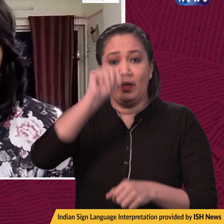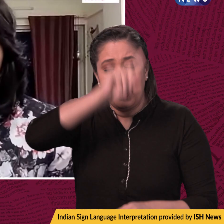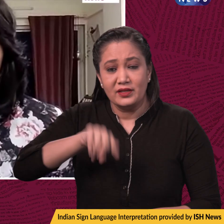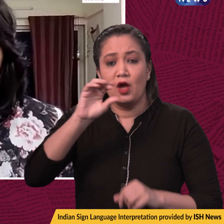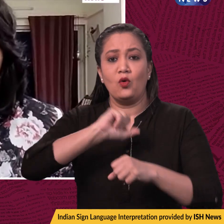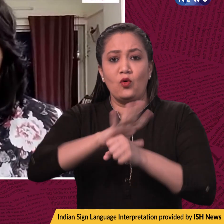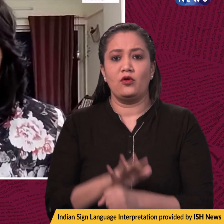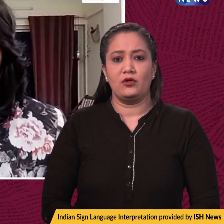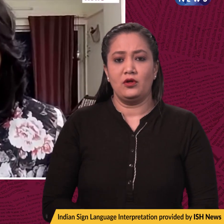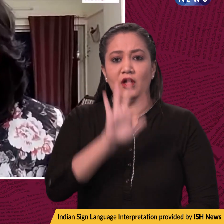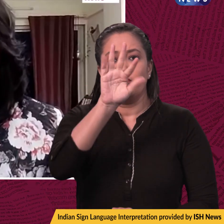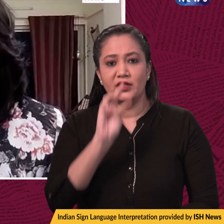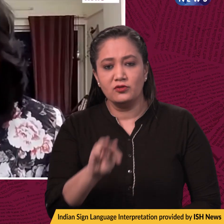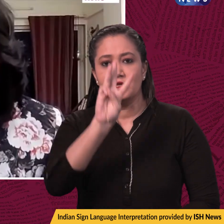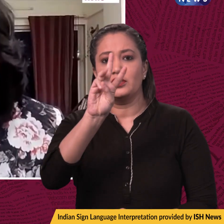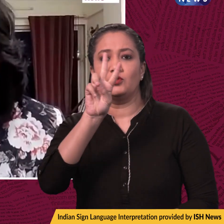has reported